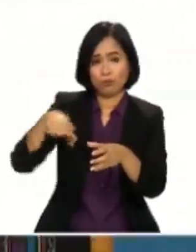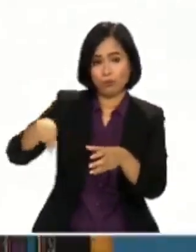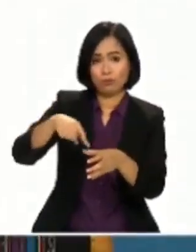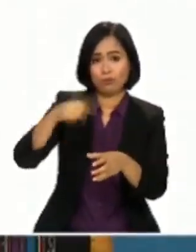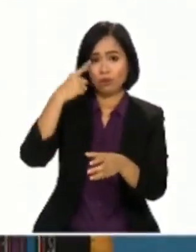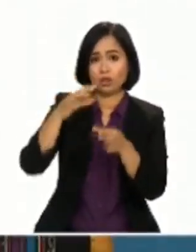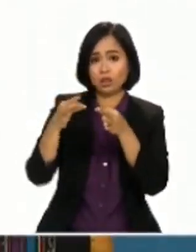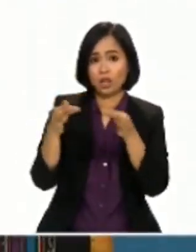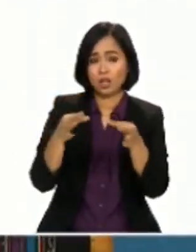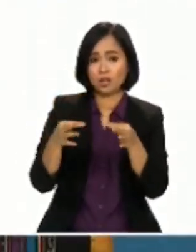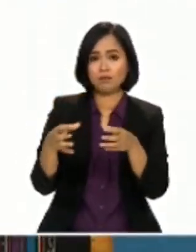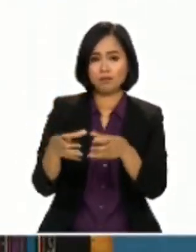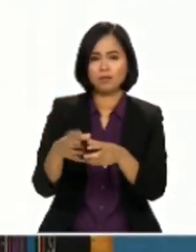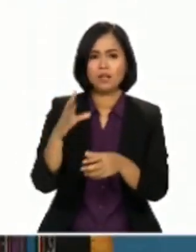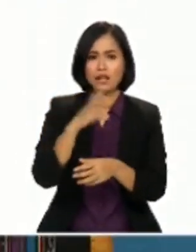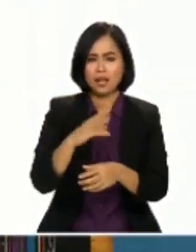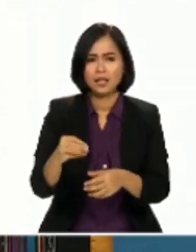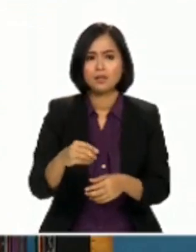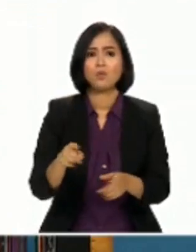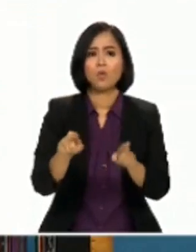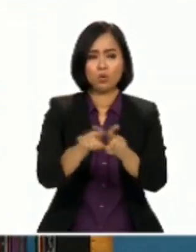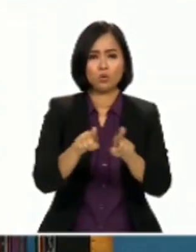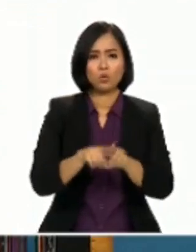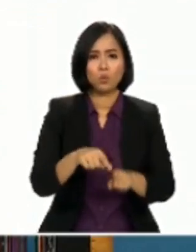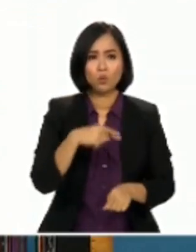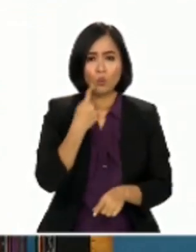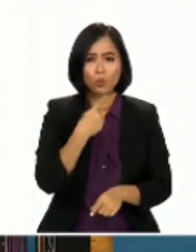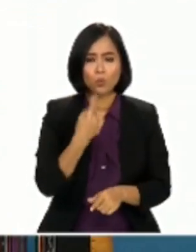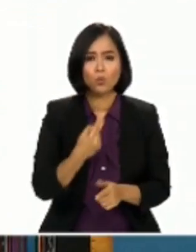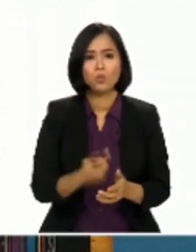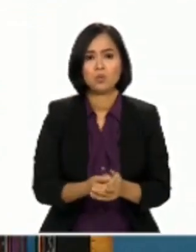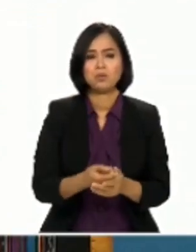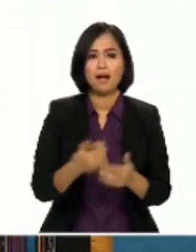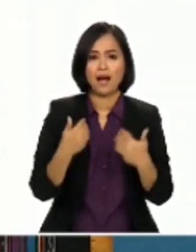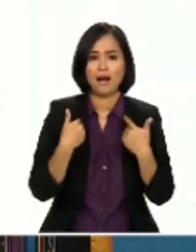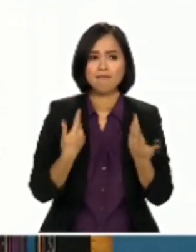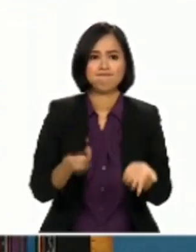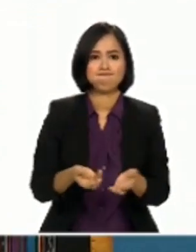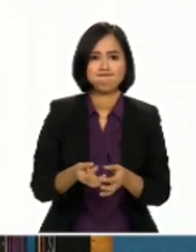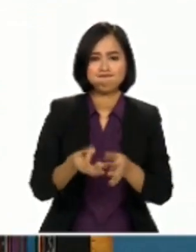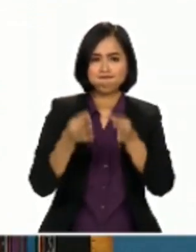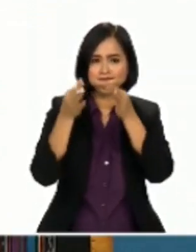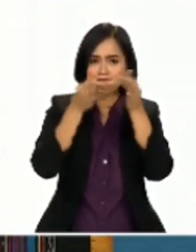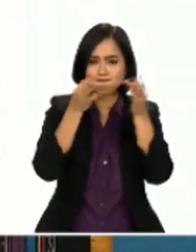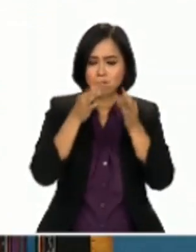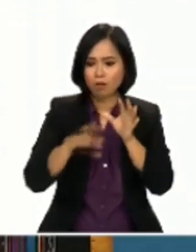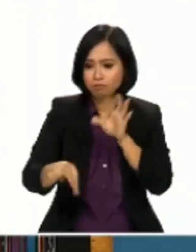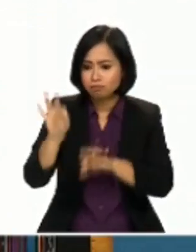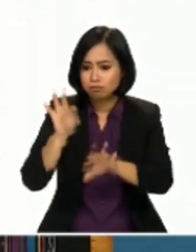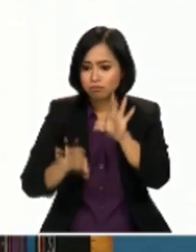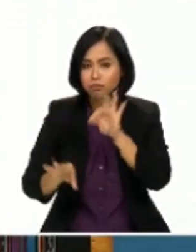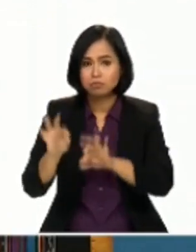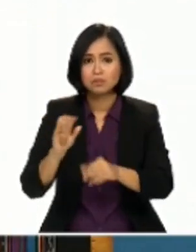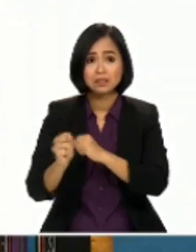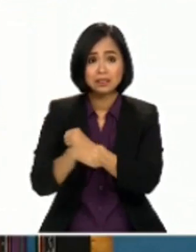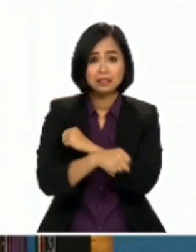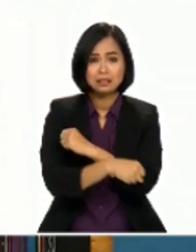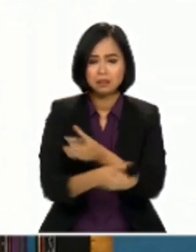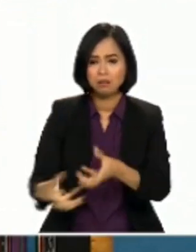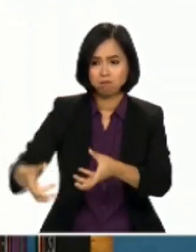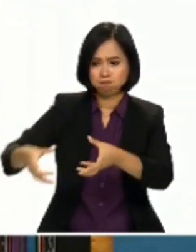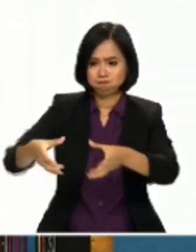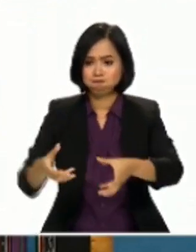also actually surrendering bricks of cocaine found floating in the sea